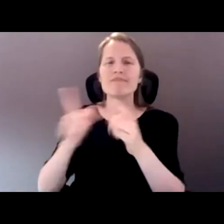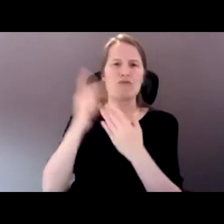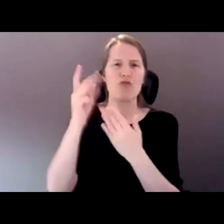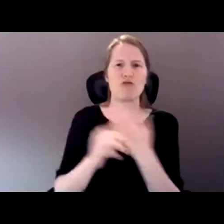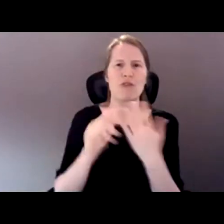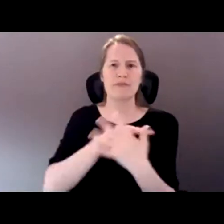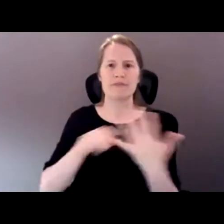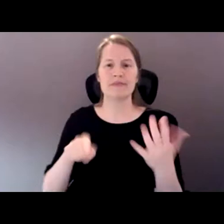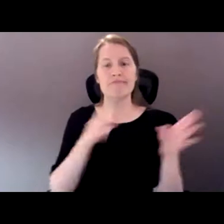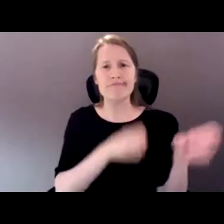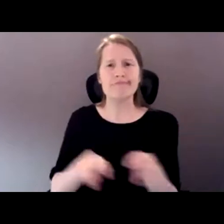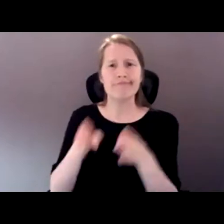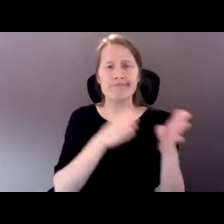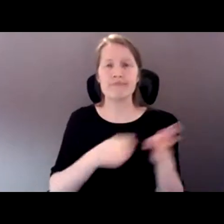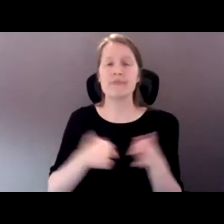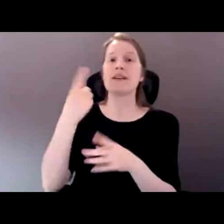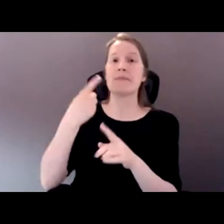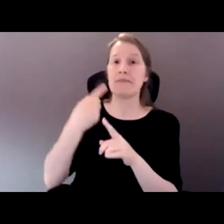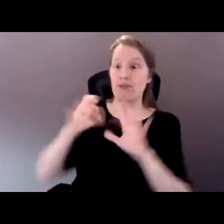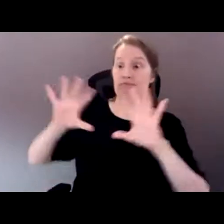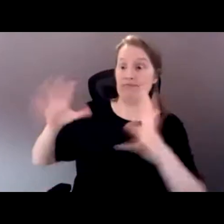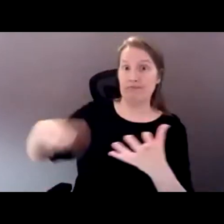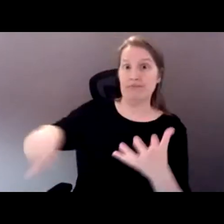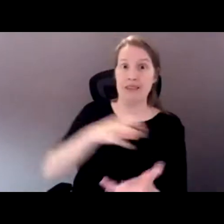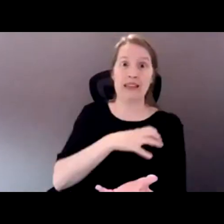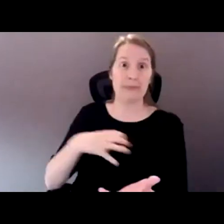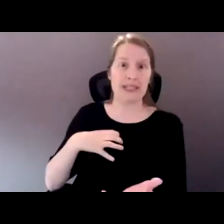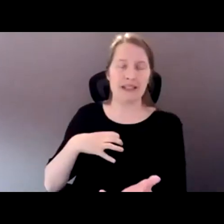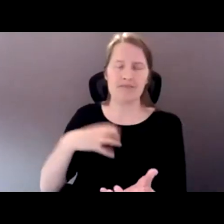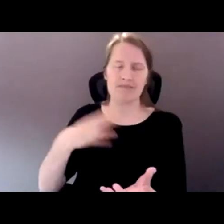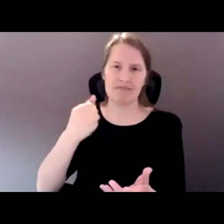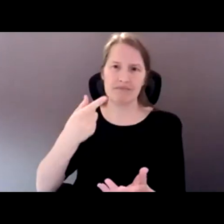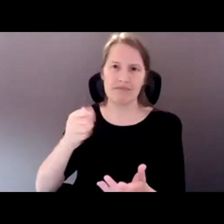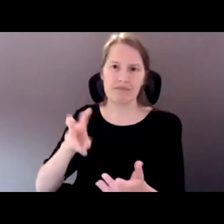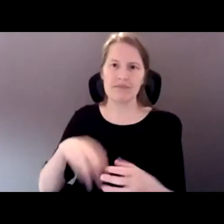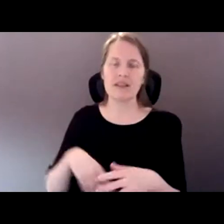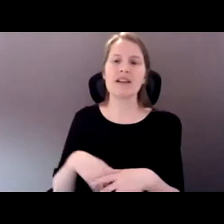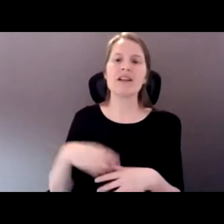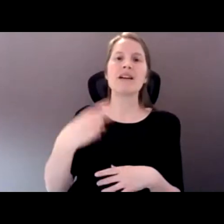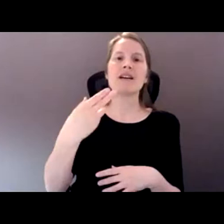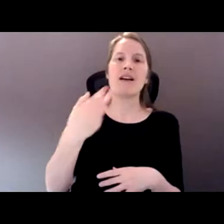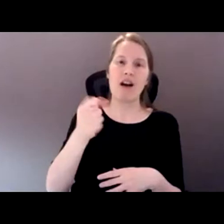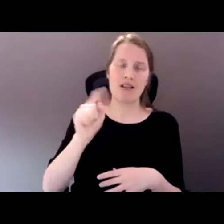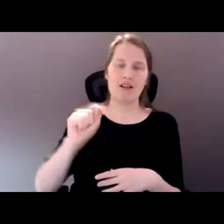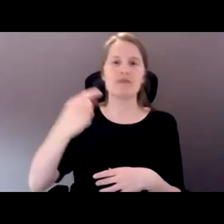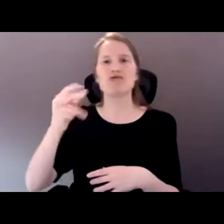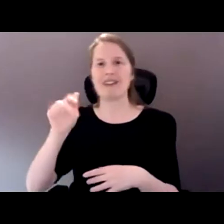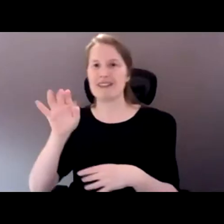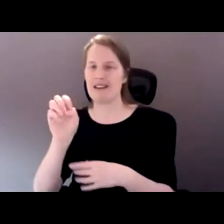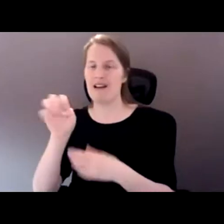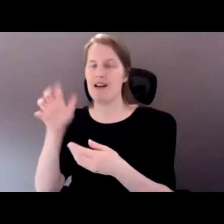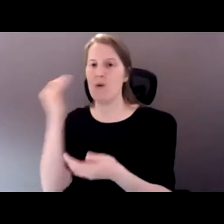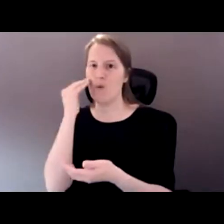that has been planned by the Holocaust and Genocide Awareness Committee. We'll rename the Holocaust and Genocide Awareness Committee. It was originally